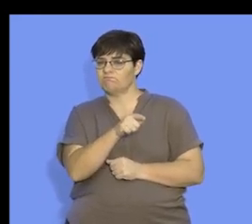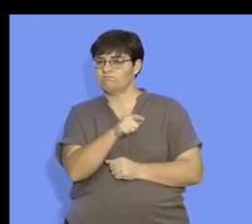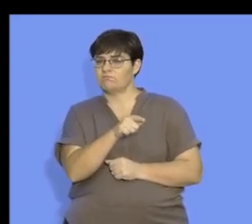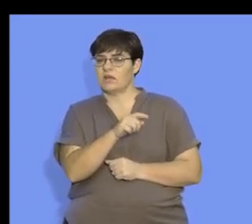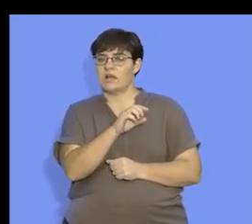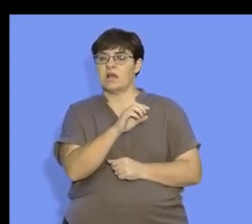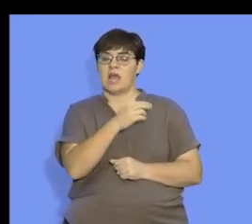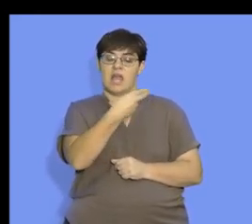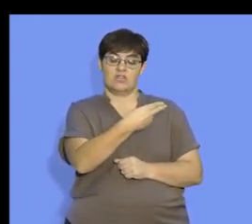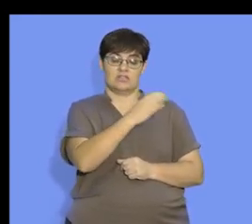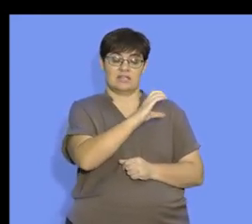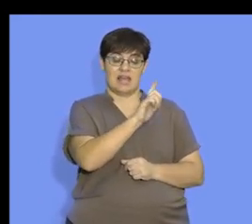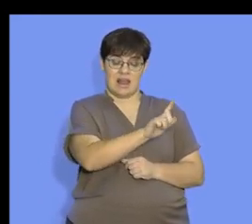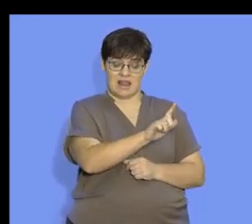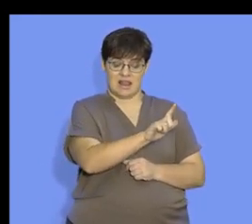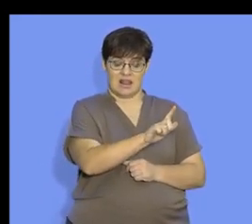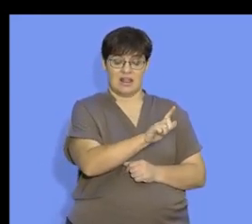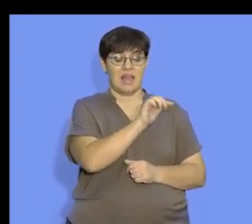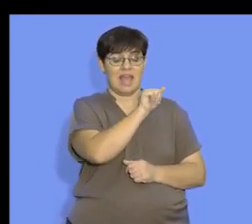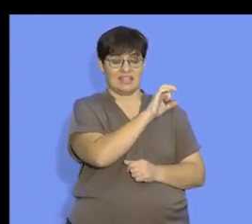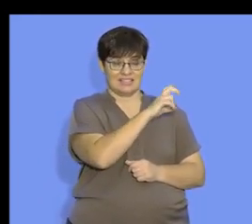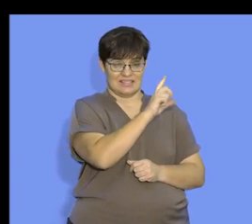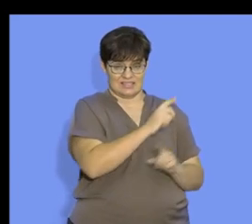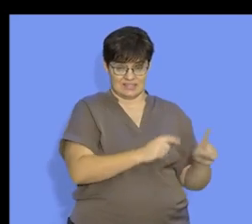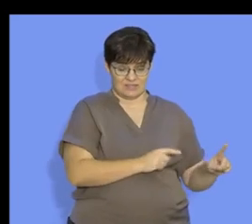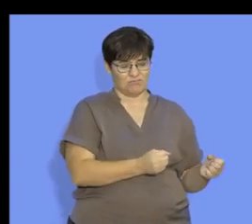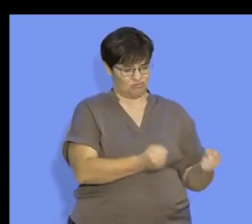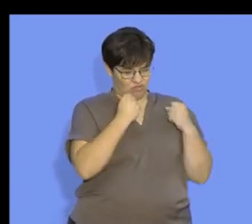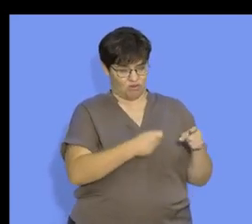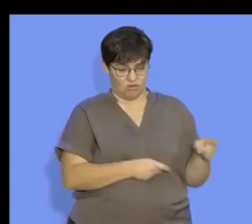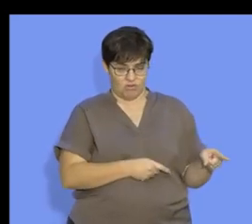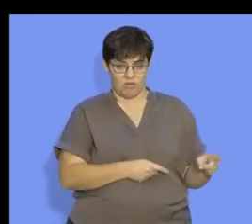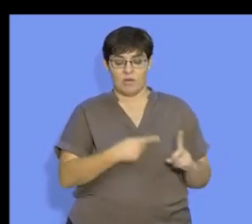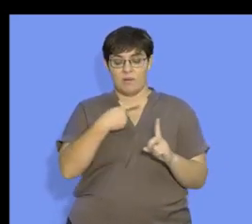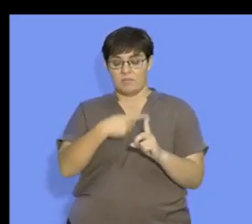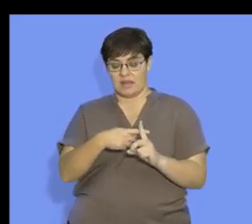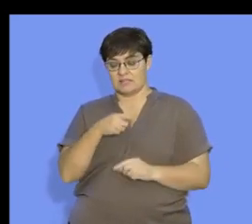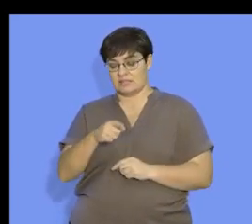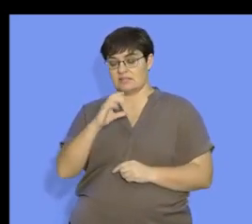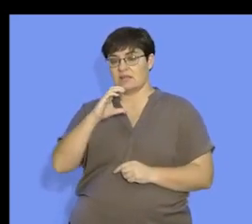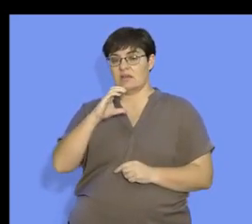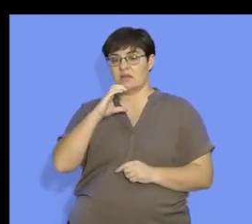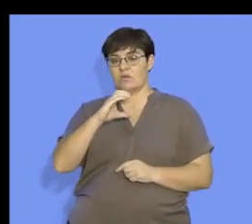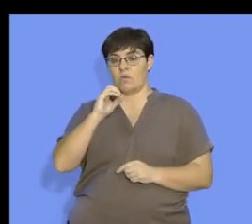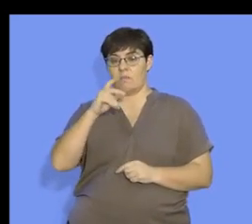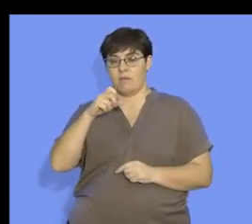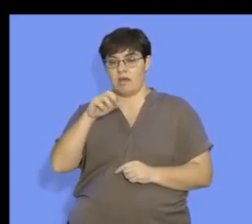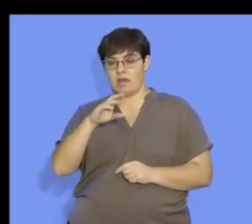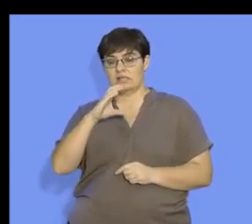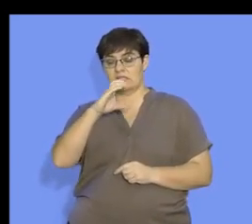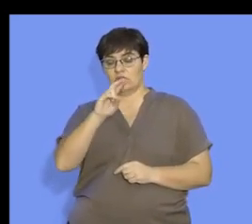chloride ion, it becomes HCl, which is hydrochloric acid, a strong acid, right, plus